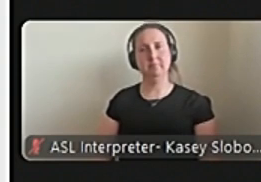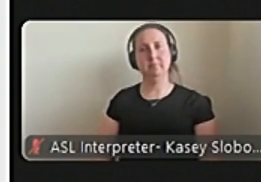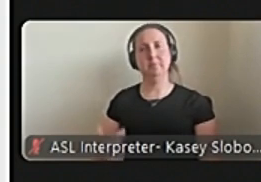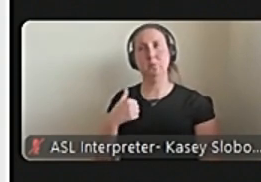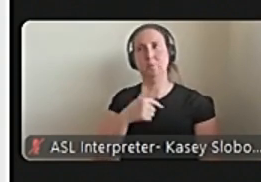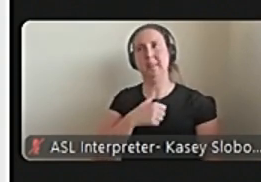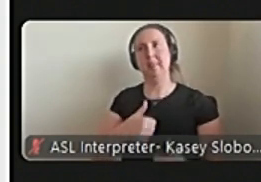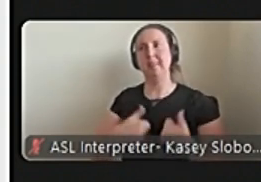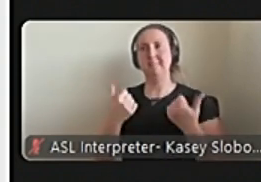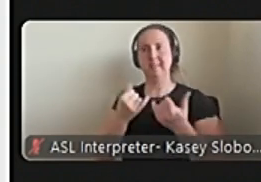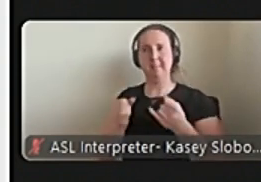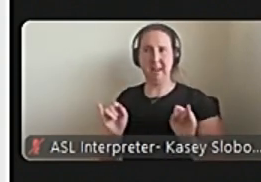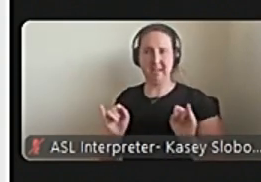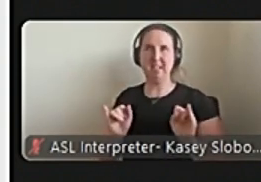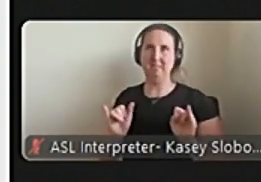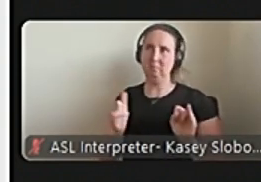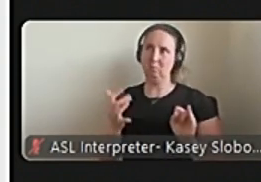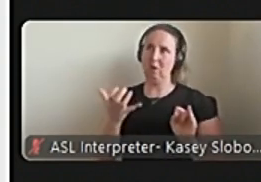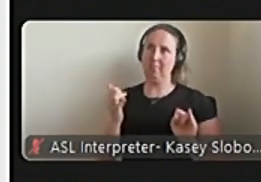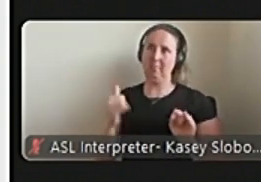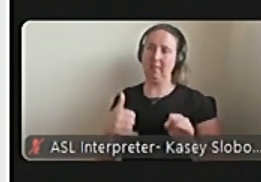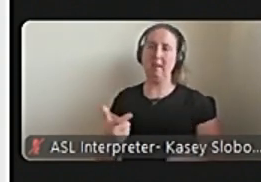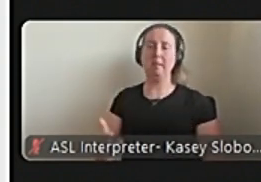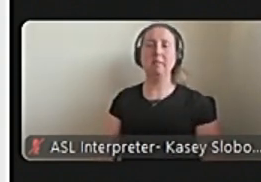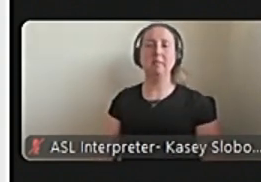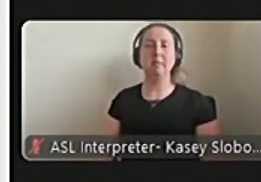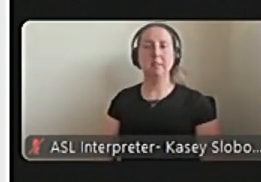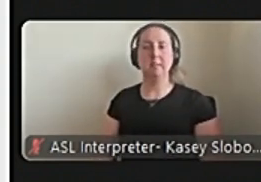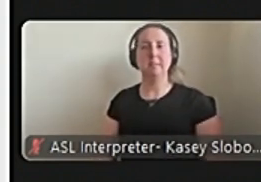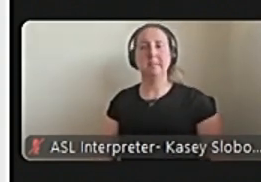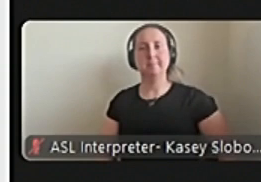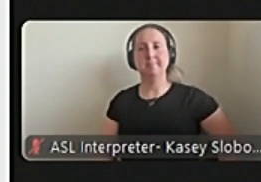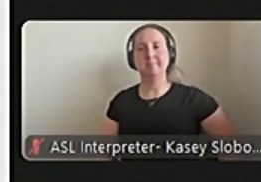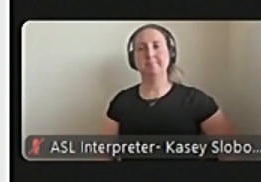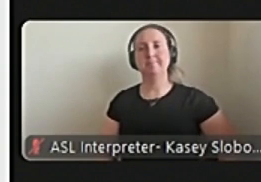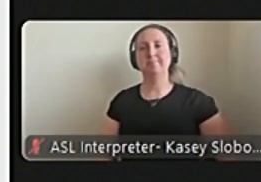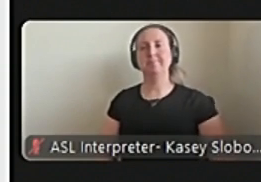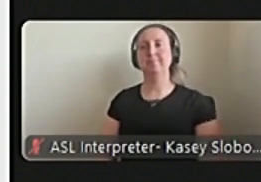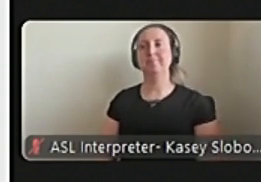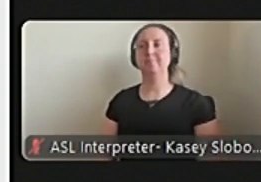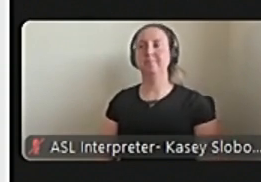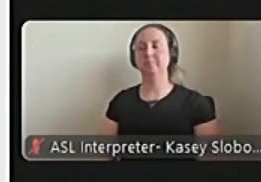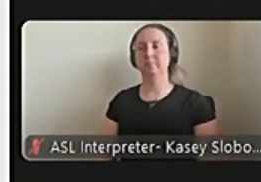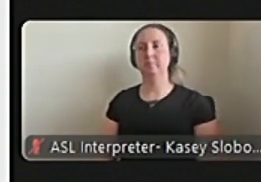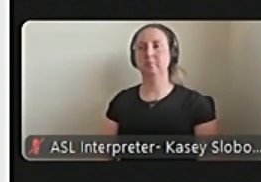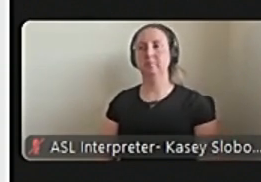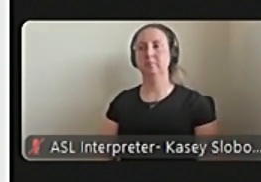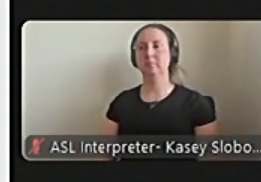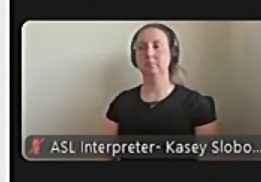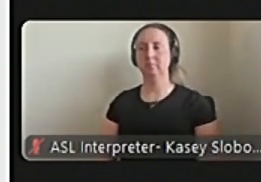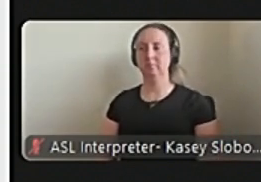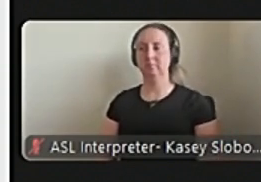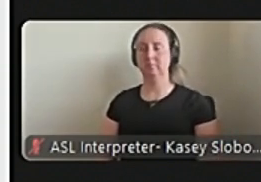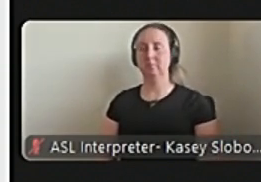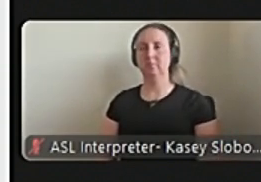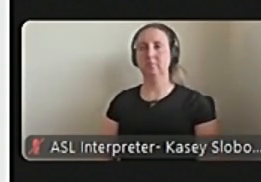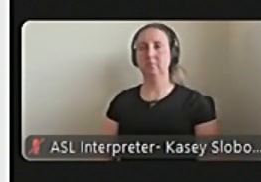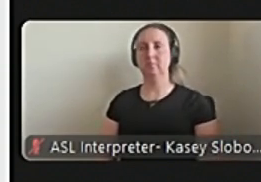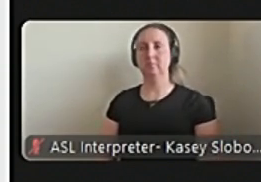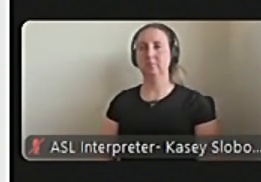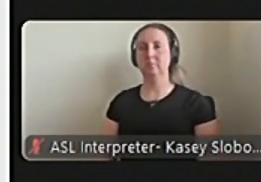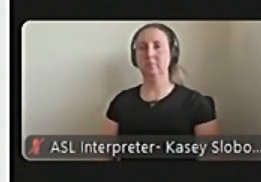long as we can. So here we are, moving along more in a more moderate stage. He's 3 years into the